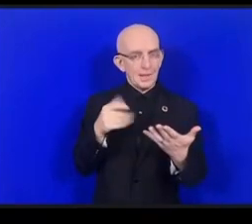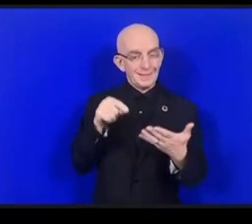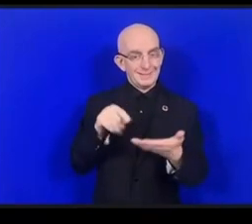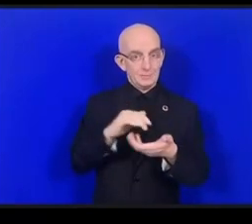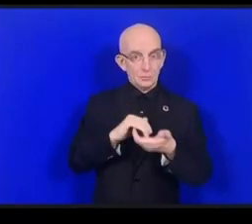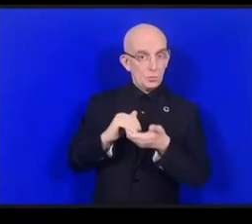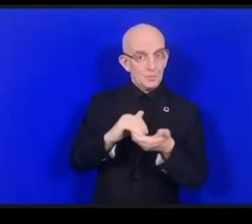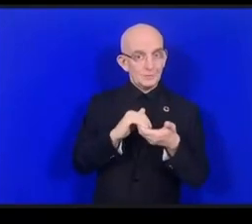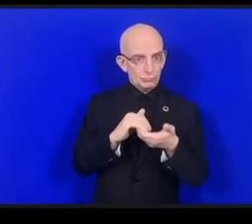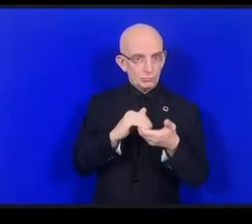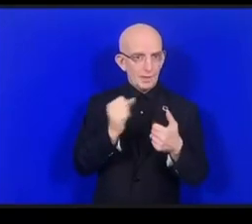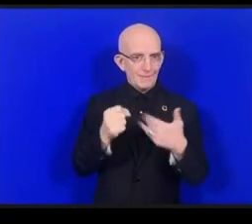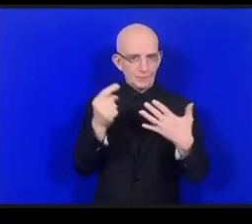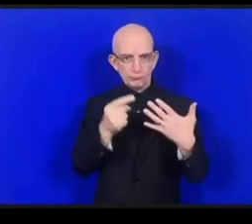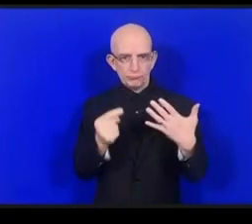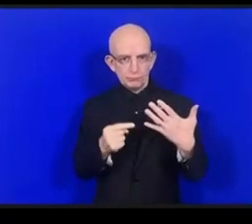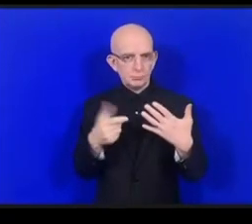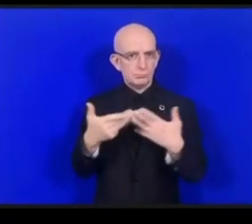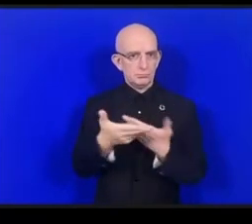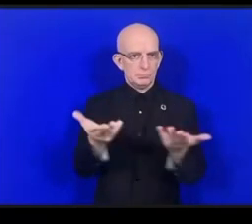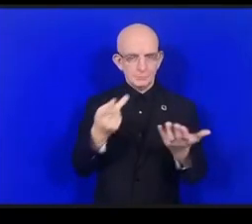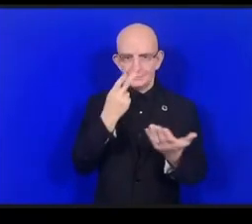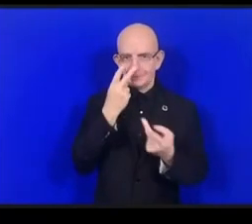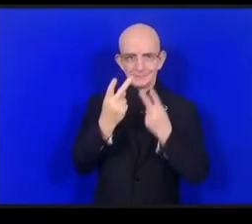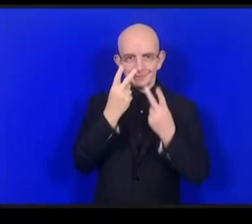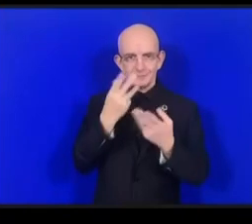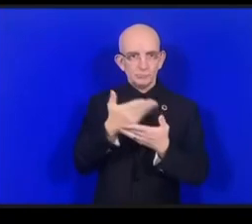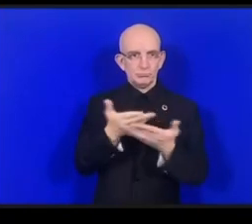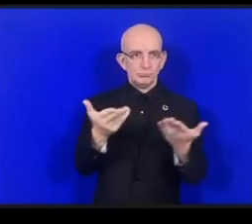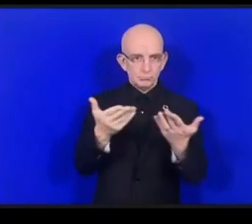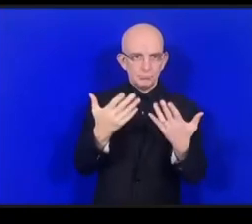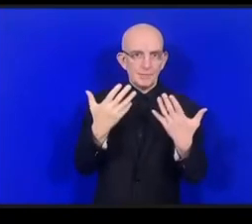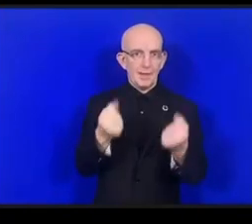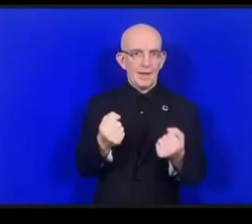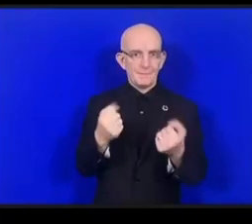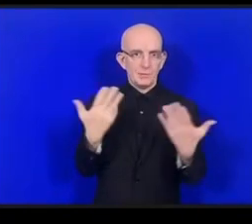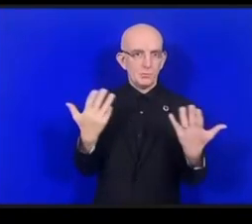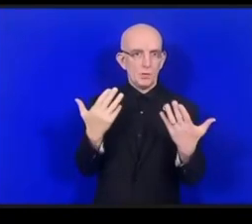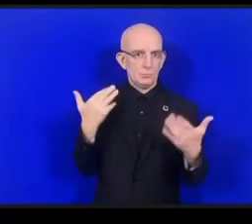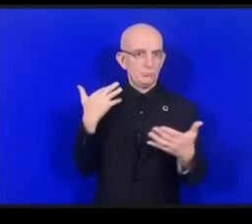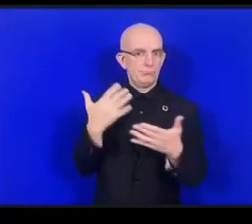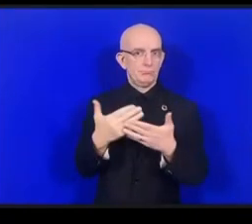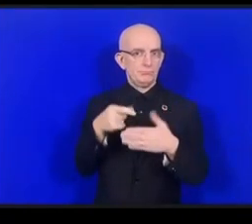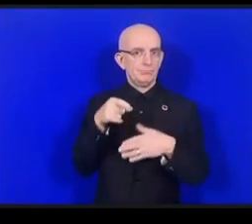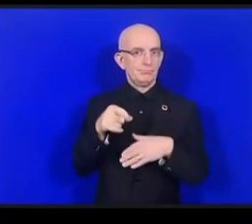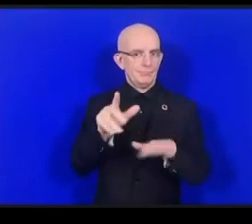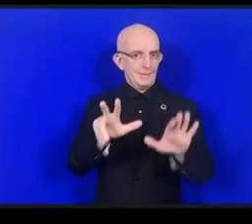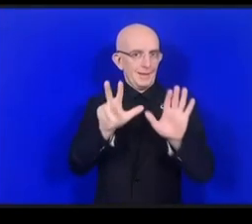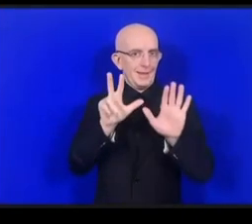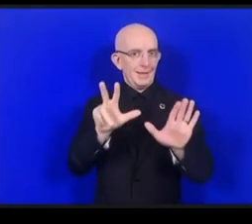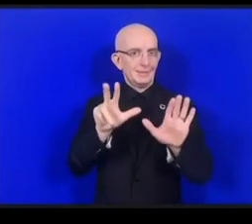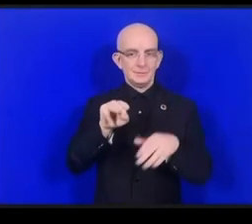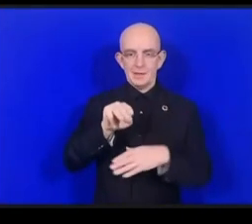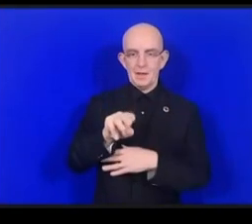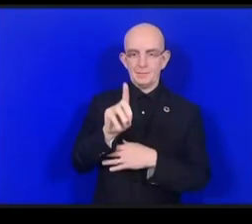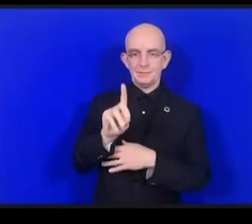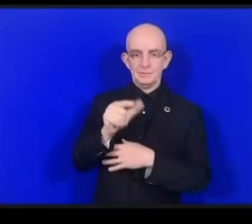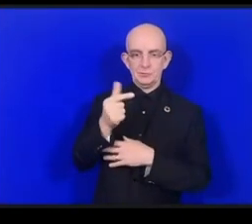Millennium Development Goals that were adopted in 2000, before later then we had the